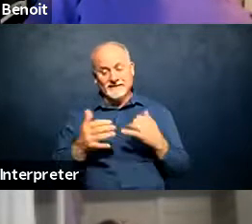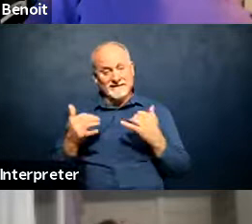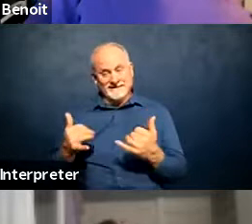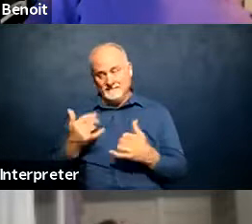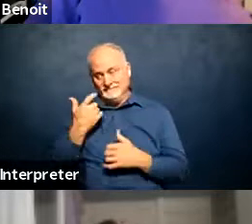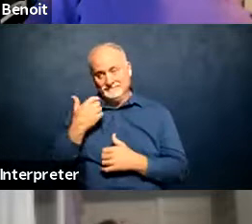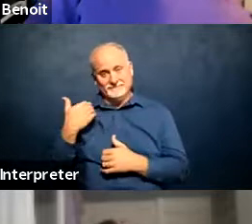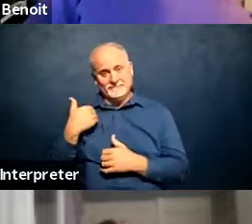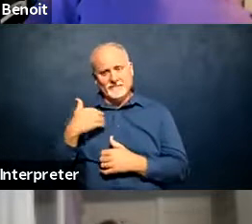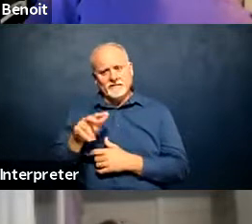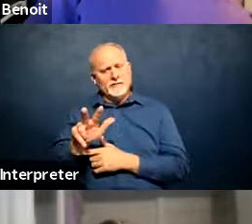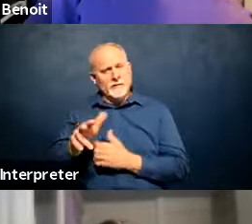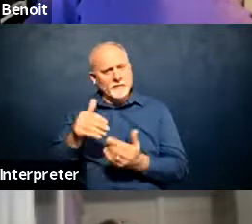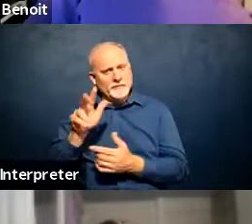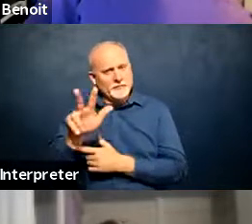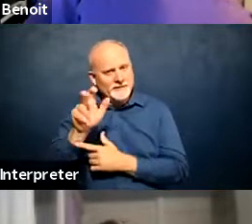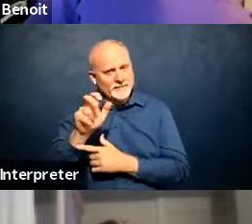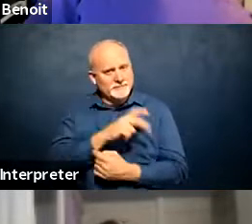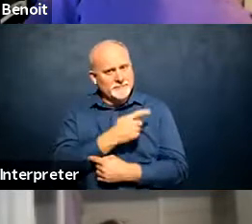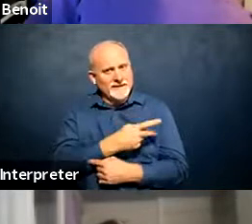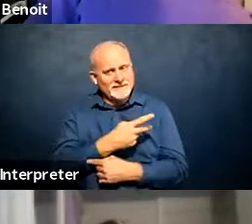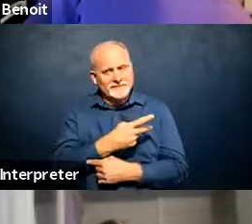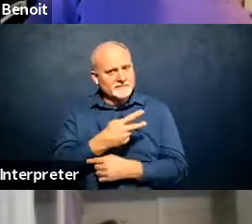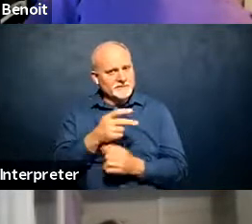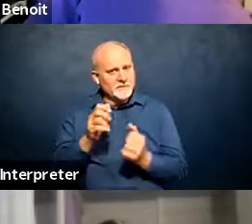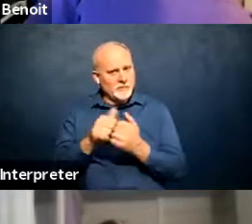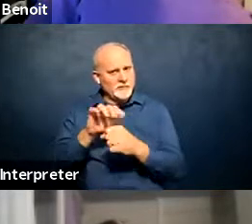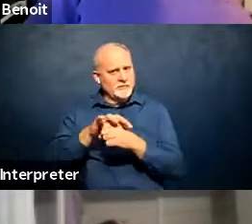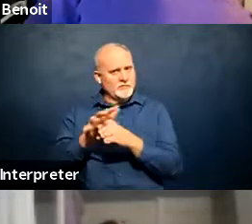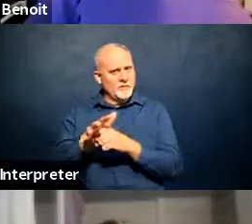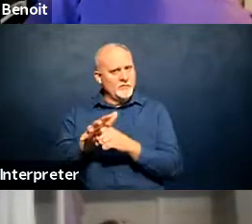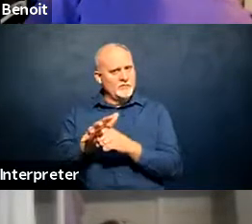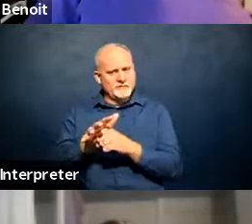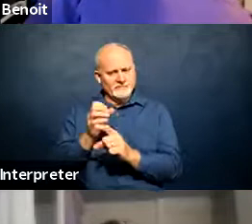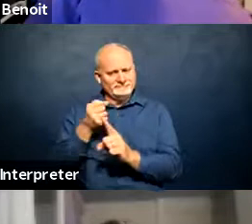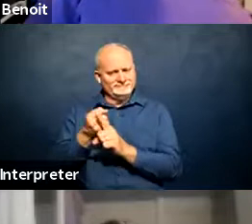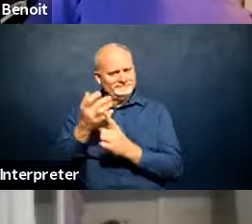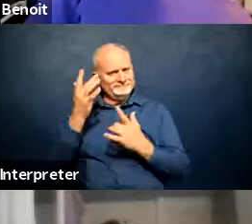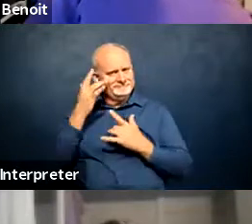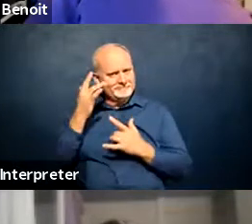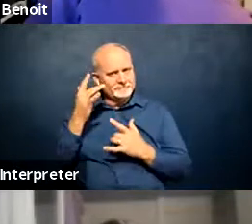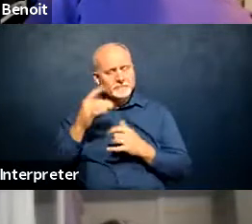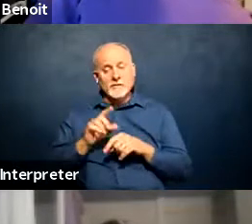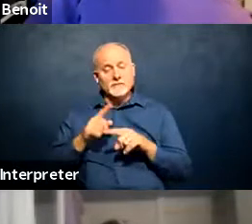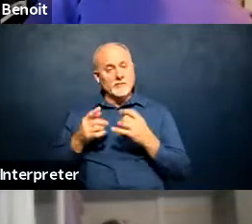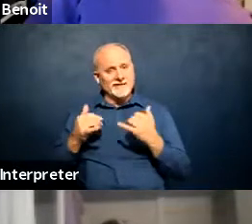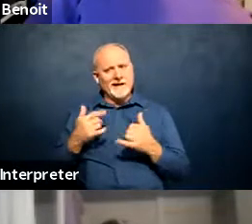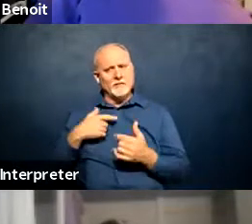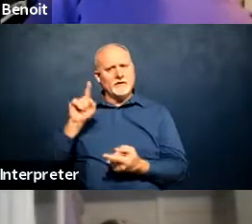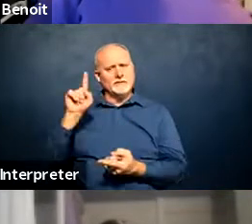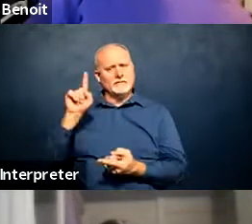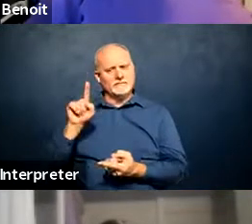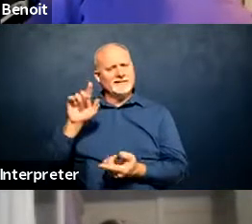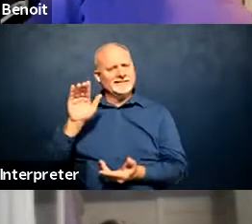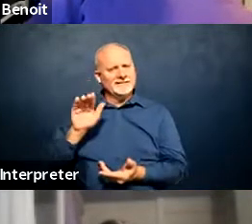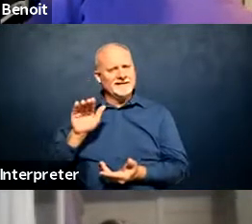300 patients in our hospital with COVID-19 infections. But gradually we're below 300, down